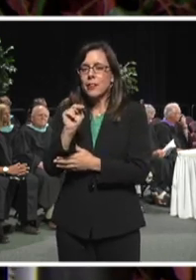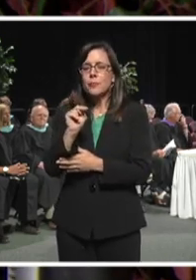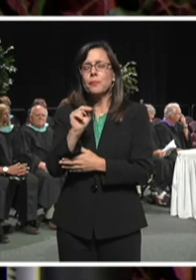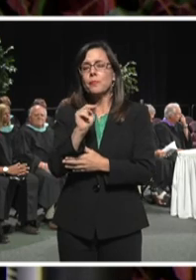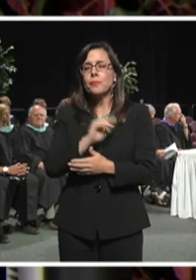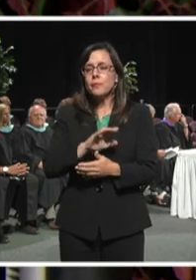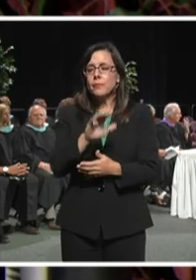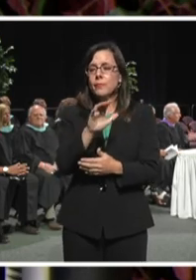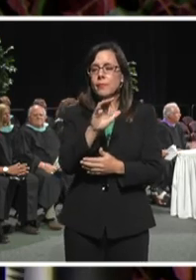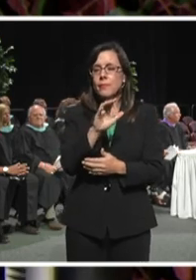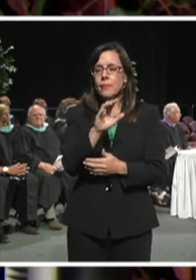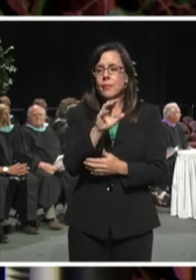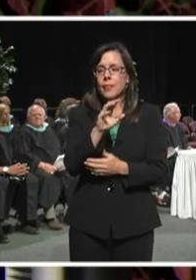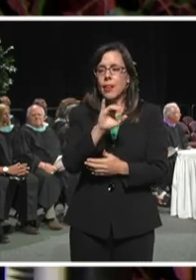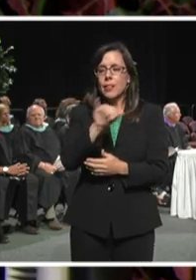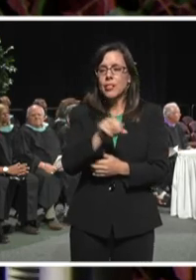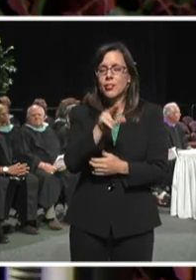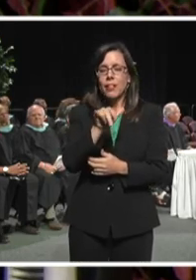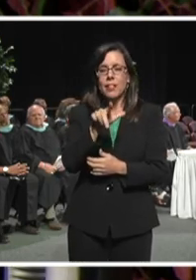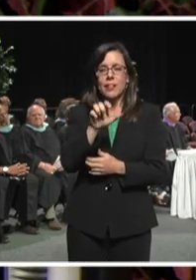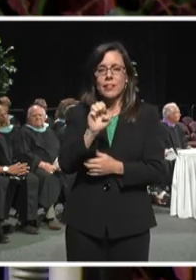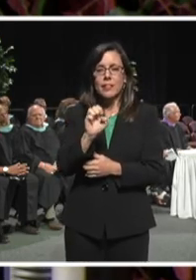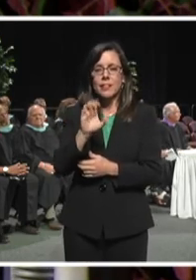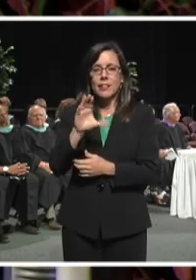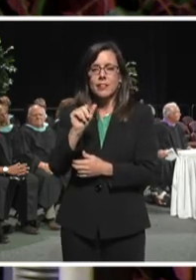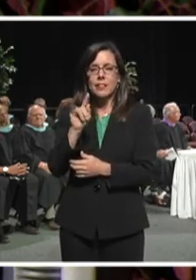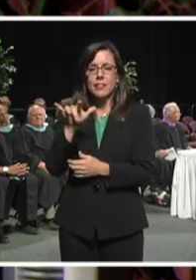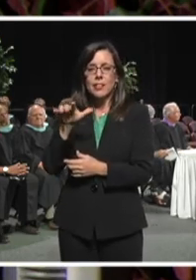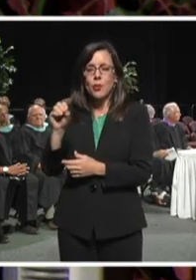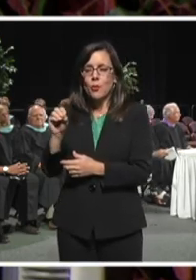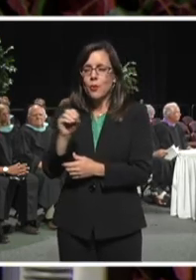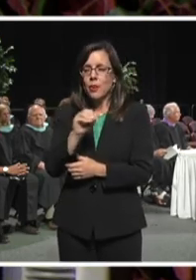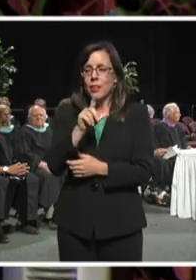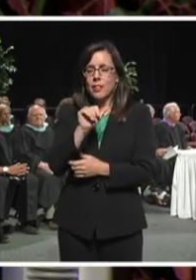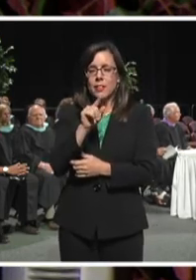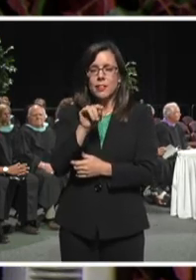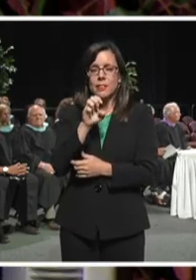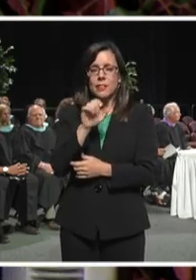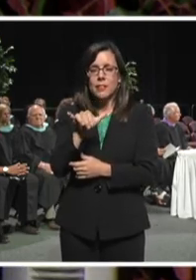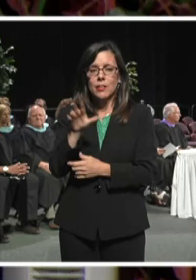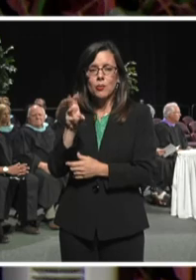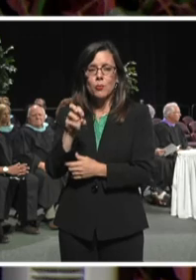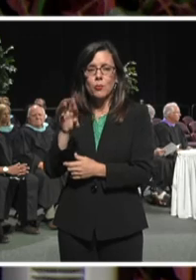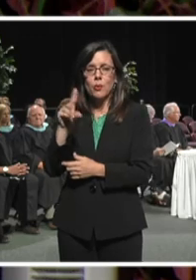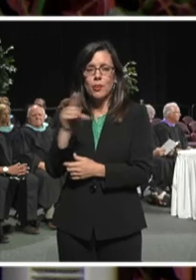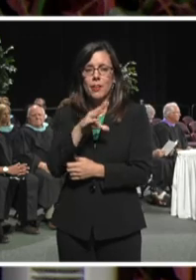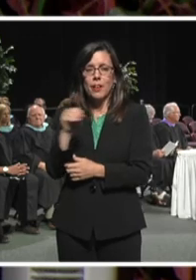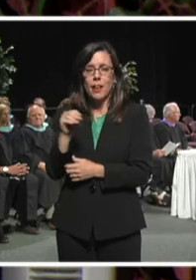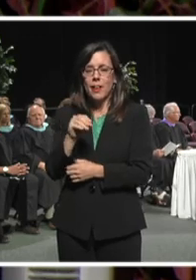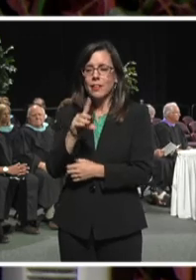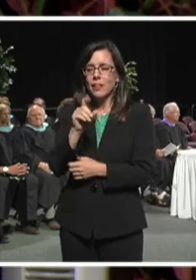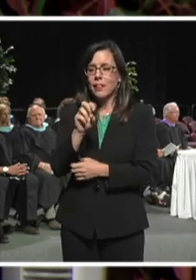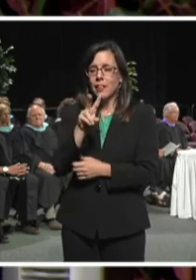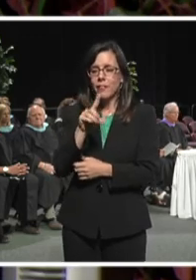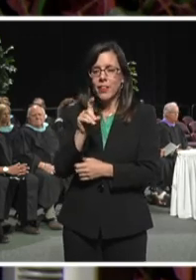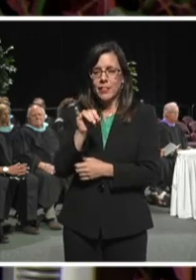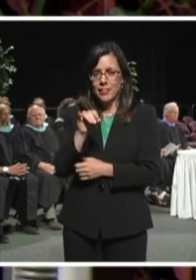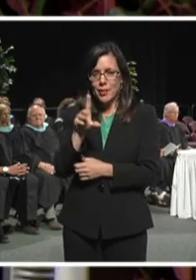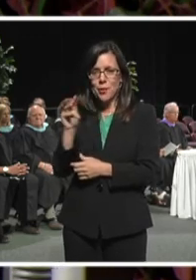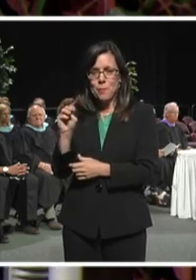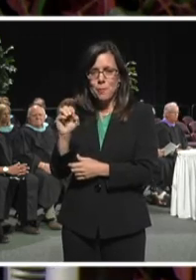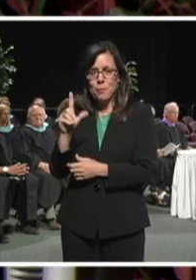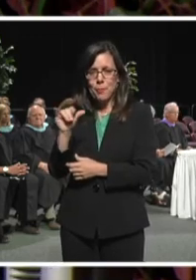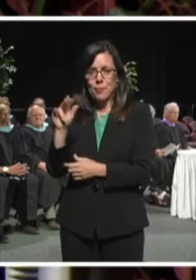academic achievement specialist, Ms. Jelaine Castillo, Leslie Ward, and David Molina, our special ed